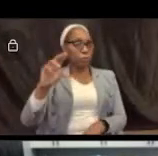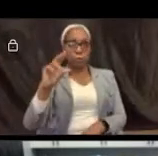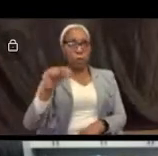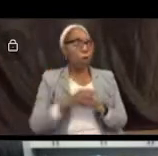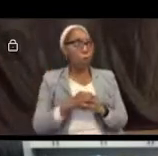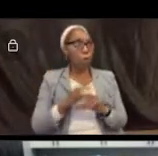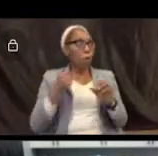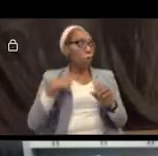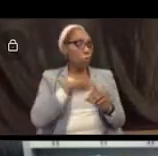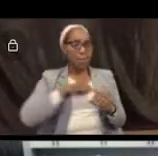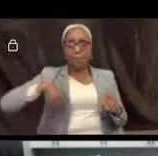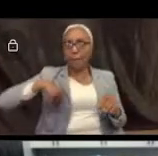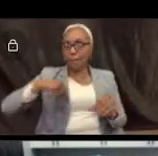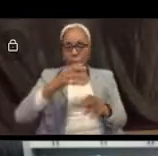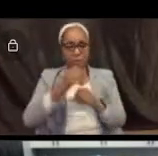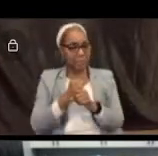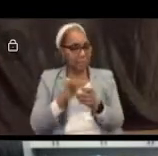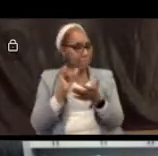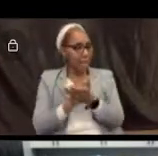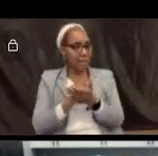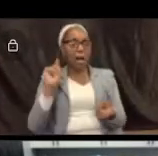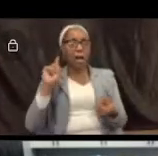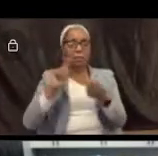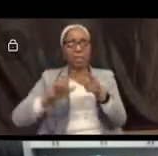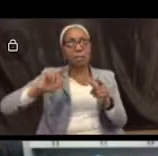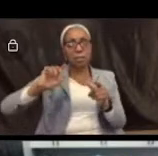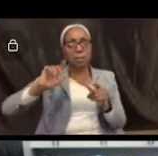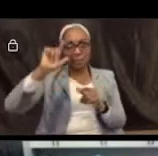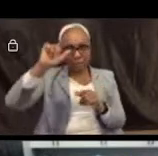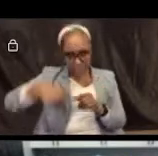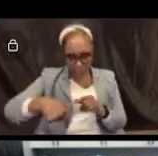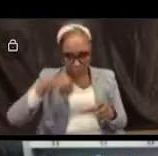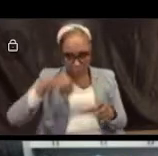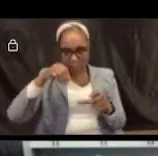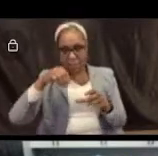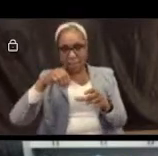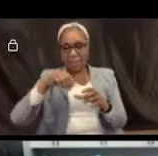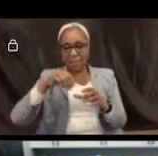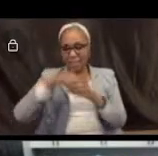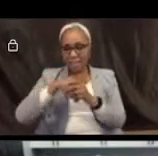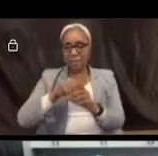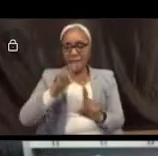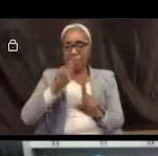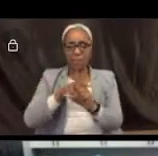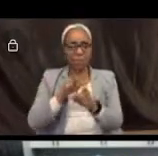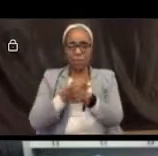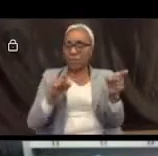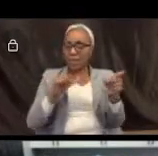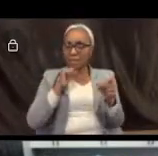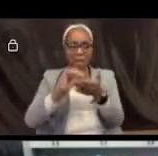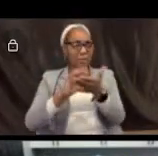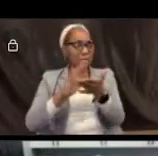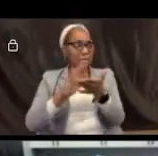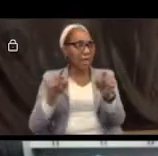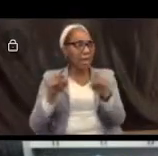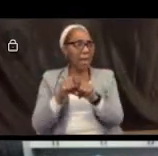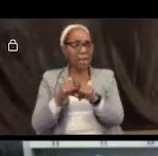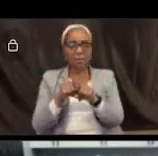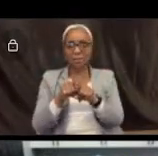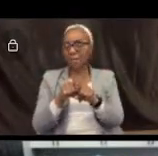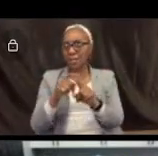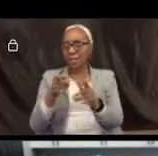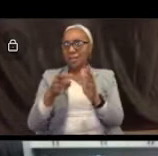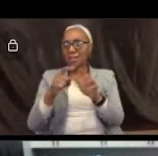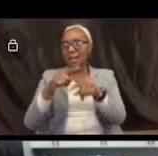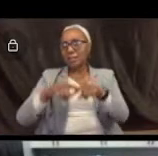We did not receive those until later in the application. They are not listed as conditions that